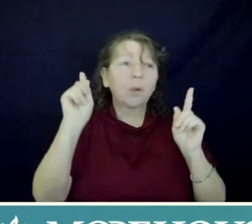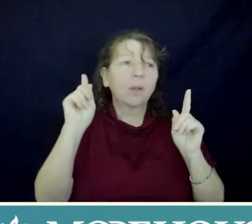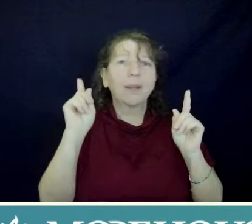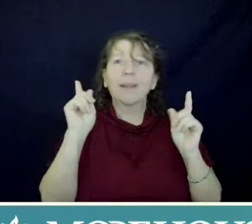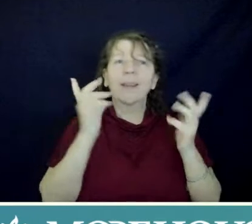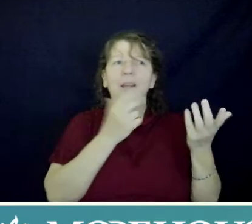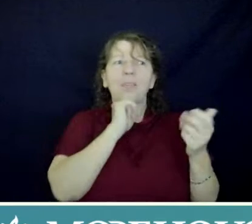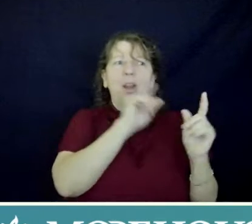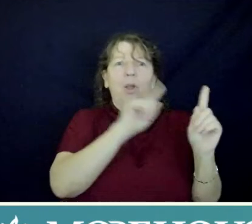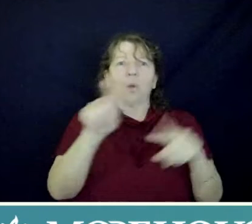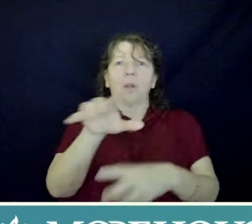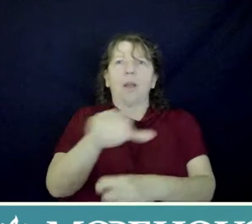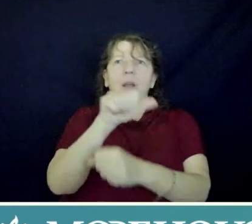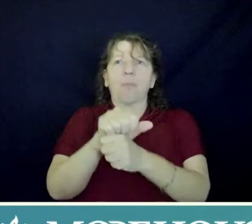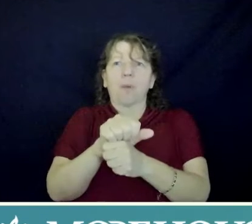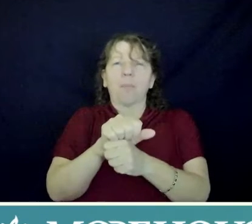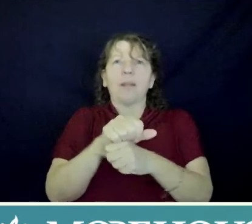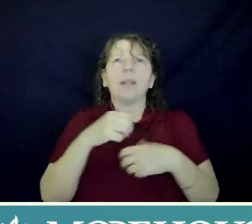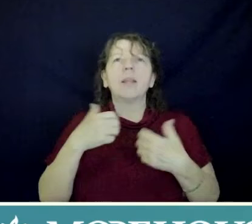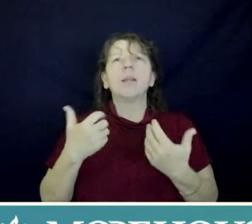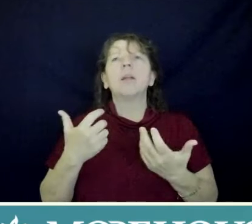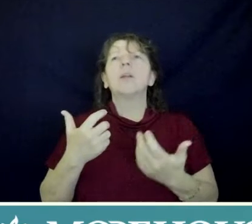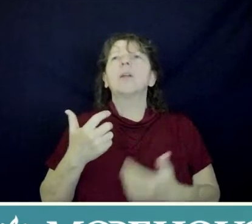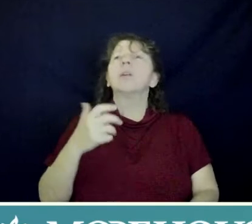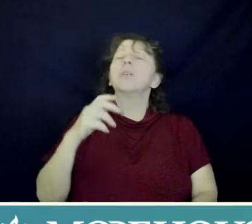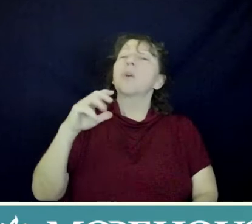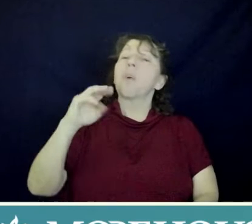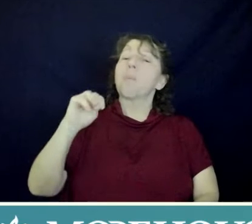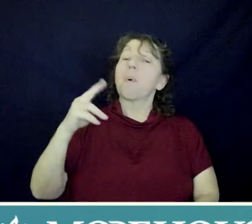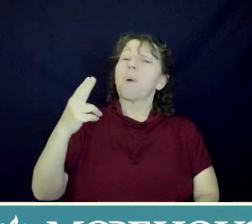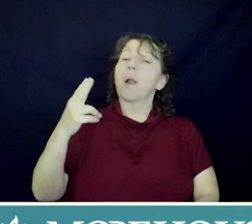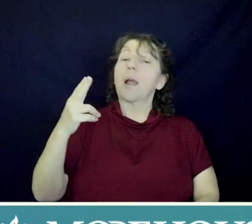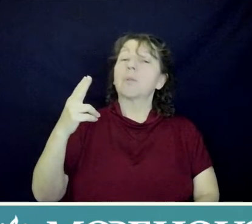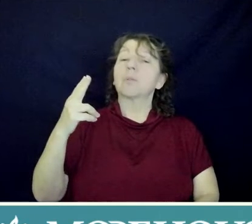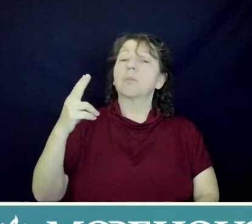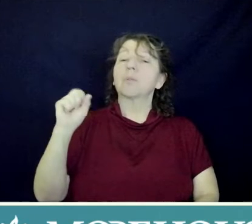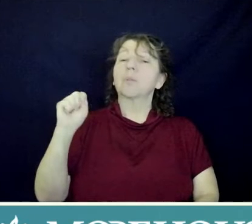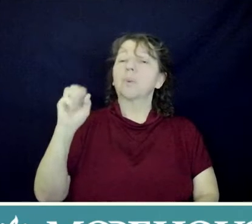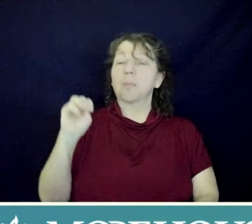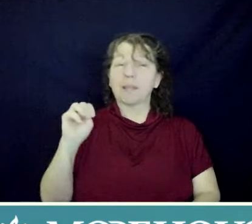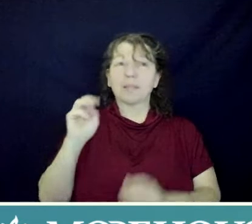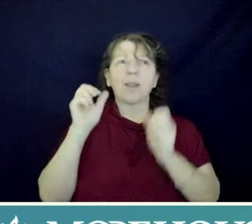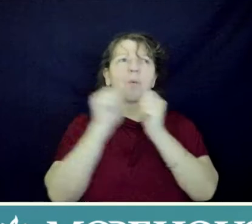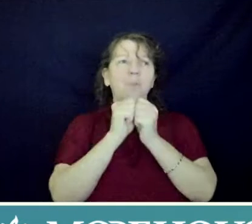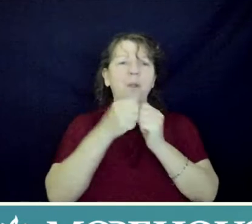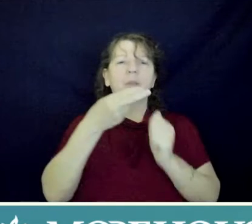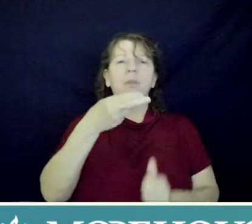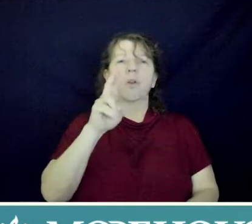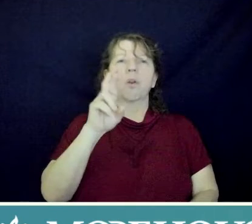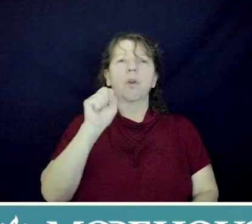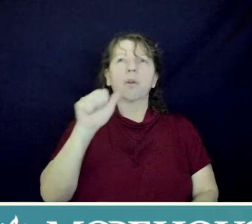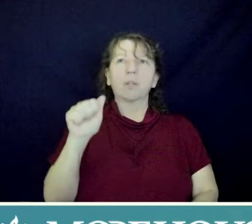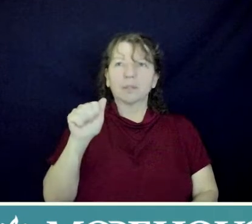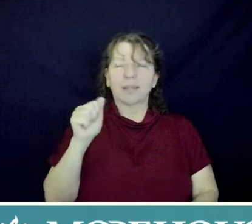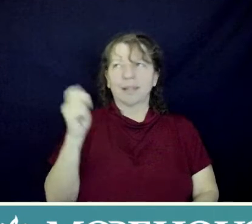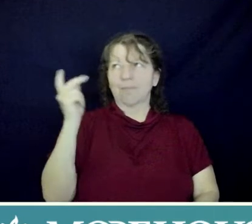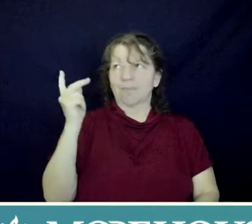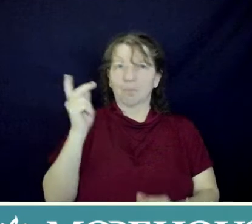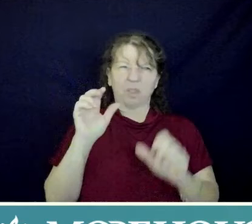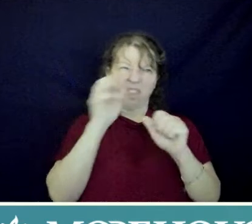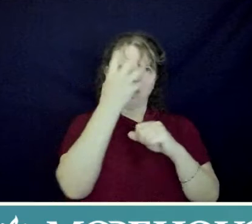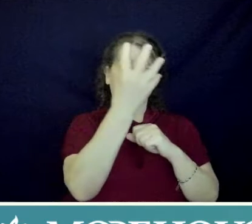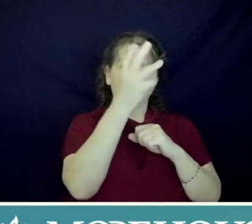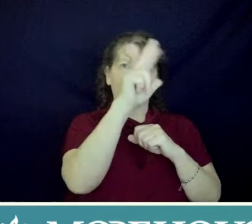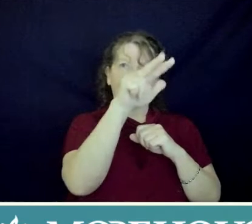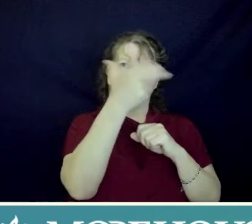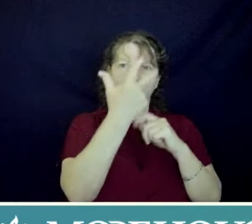being addressed. So the solution that Morehouse, in collaboration with our funders, HRSA, came about with was to